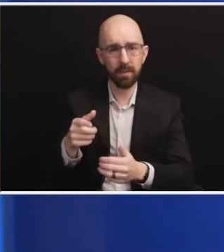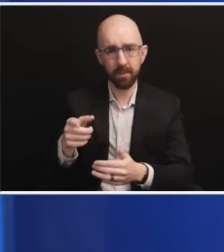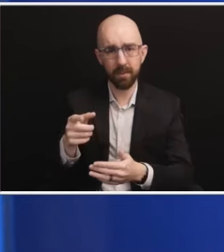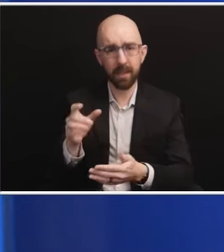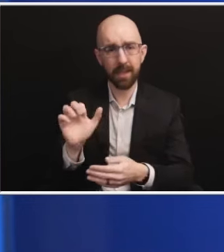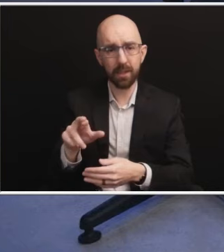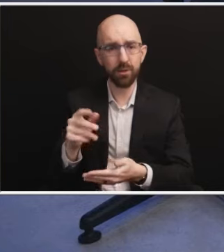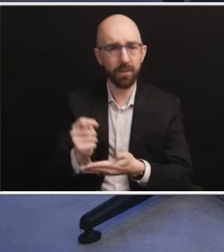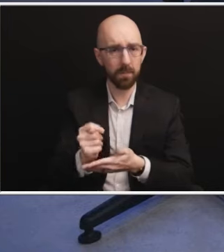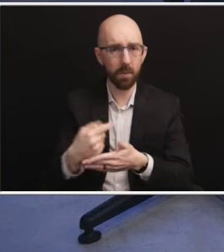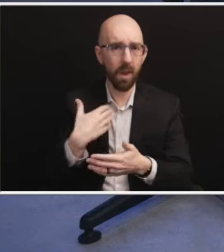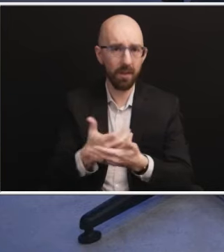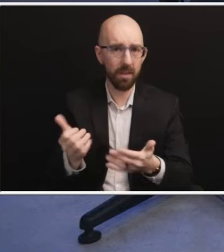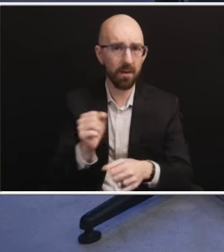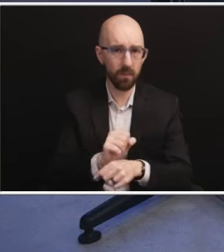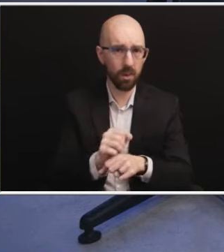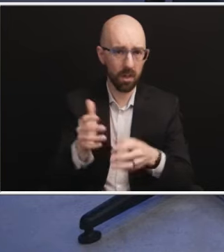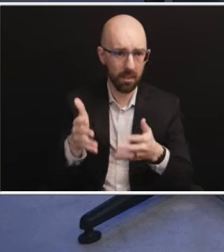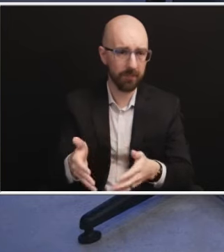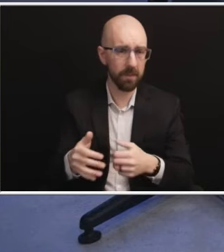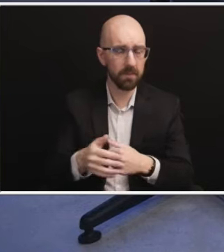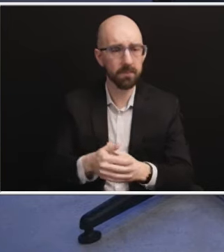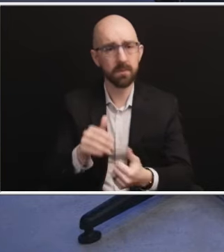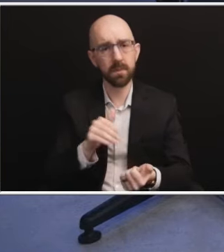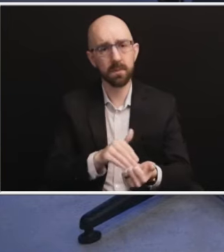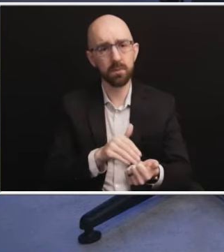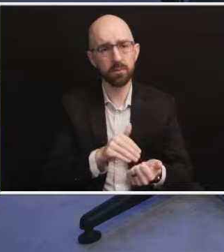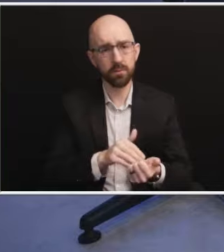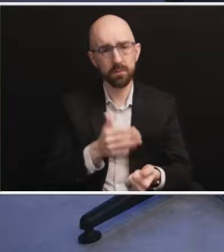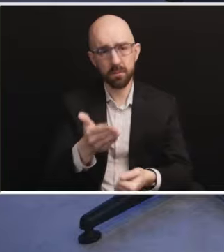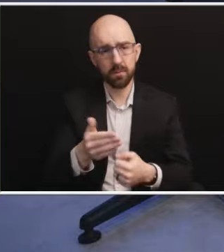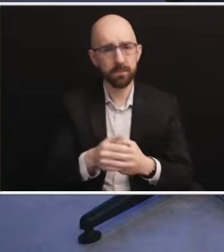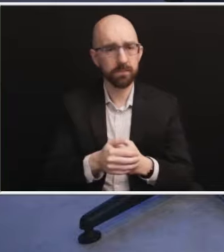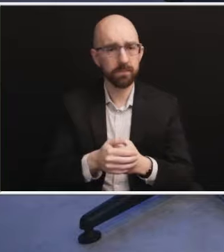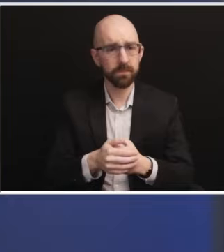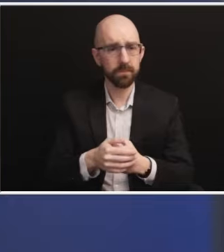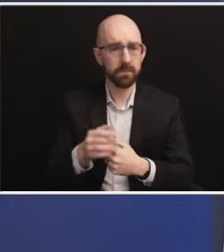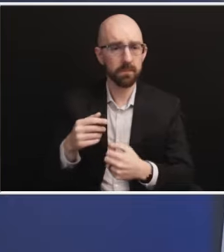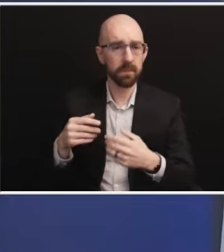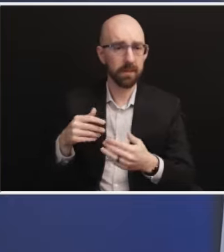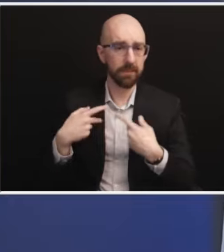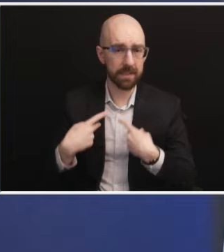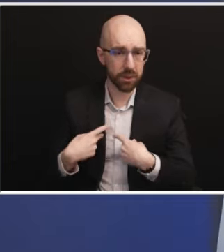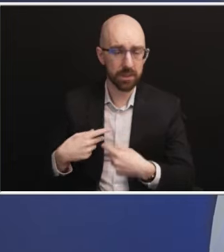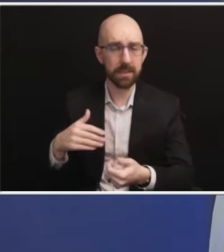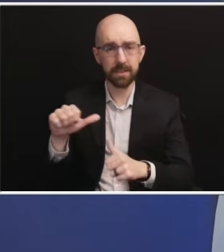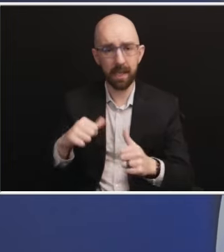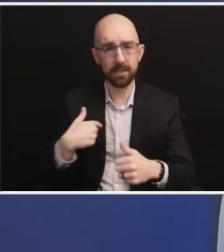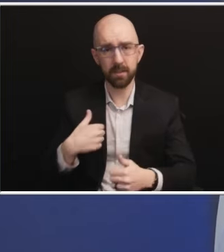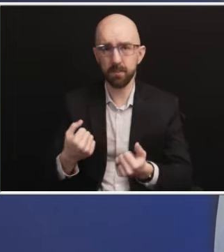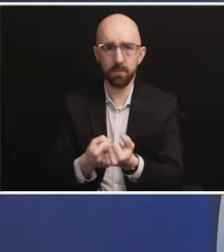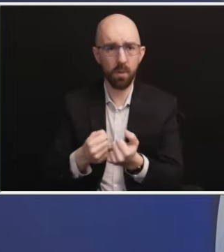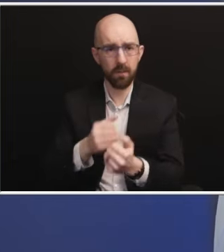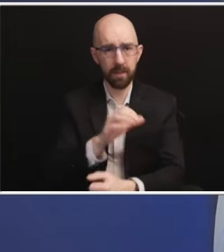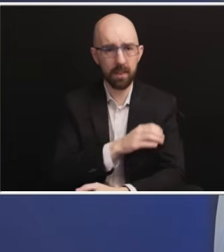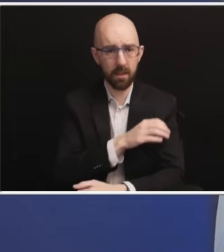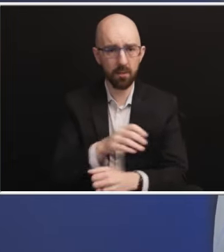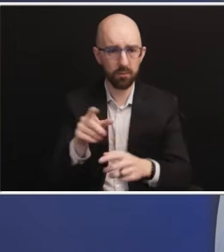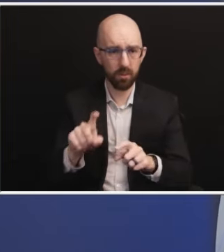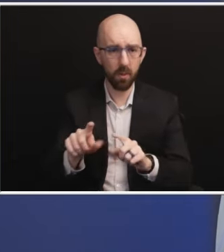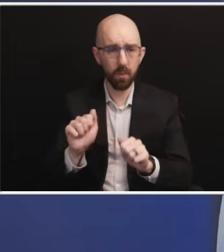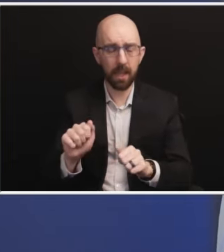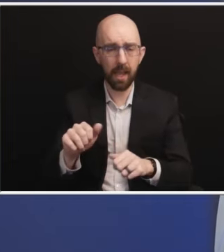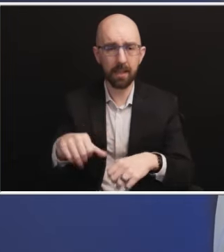do. Dr. Akhavan? As a physician scientist, I'm very supportive of clinical trials where we can take the cutting edge technology